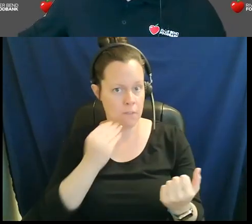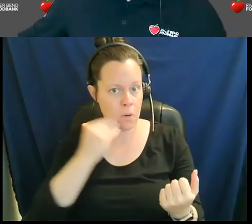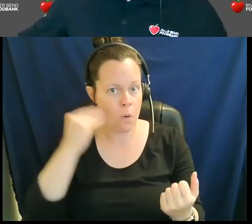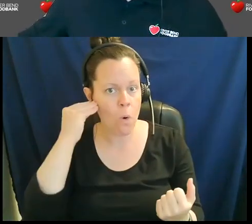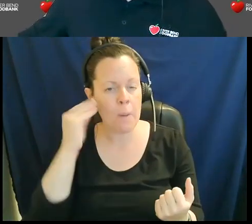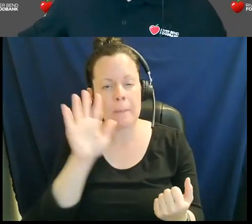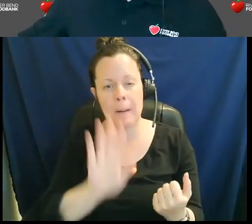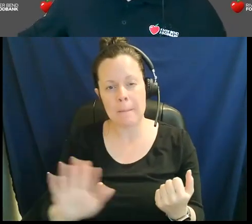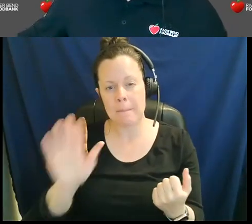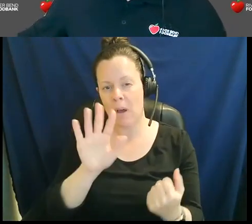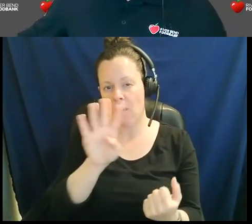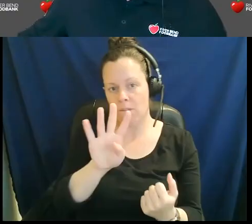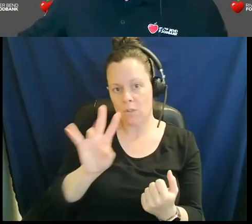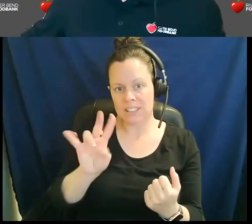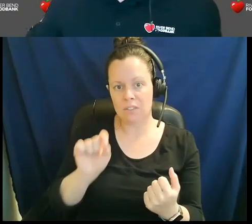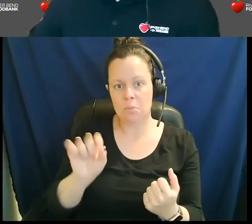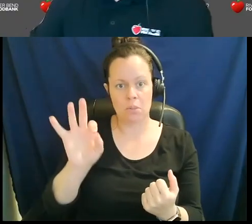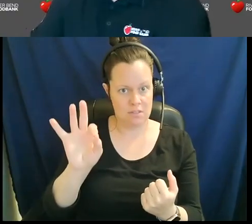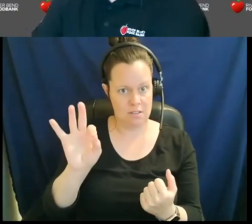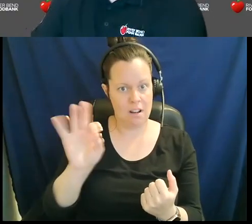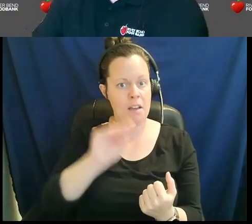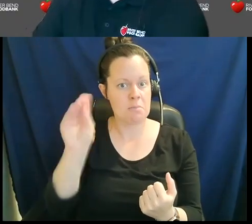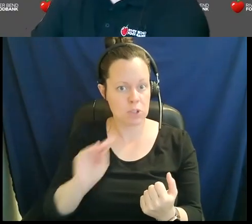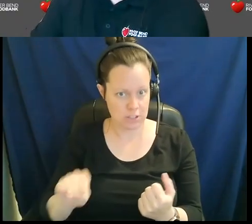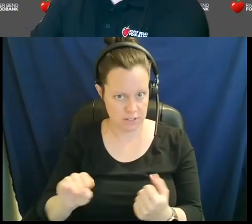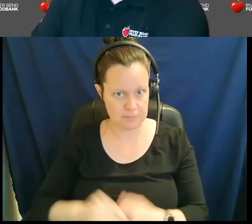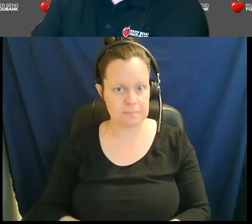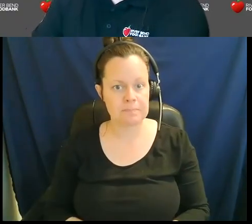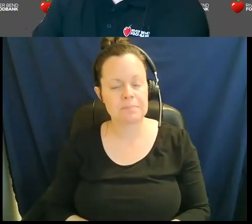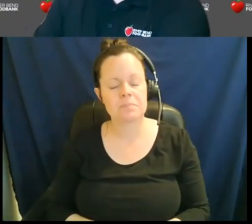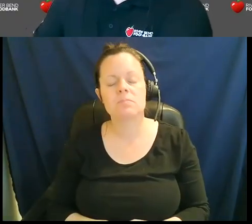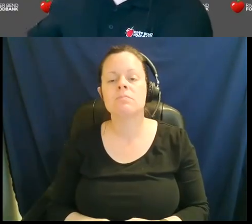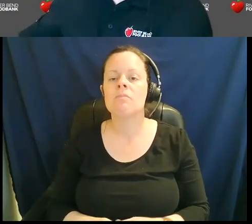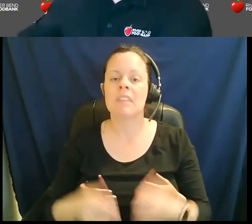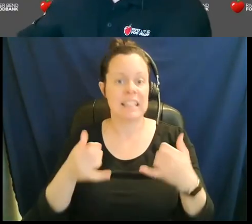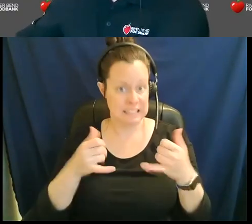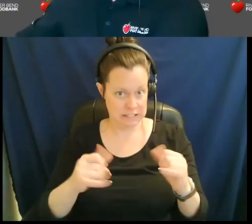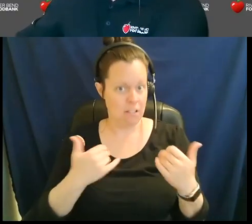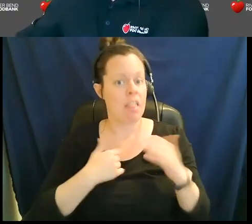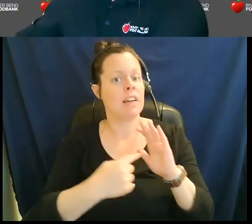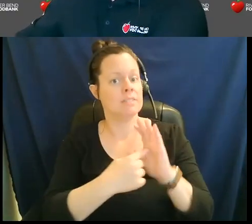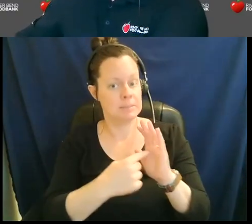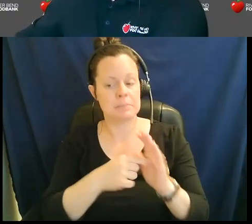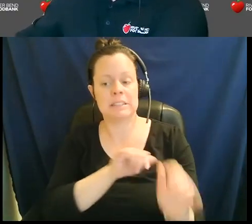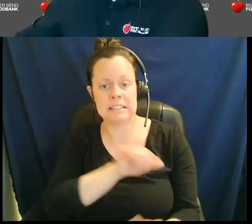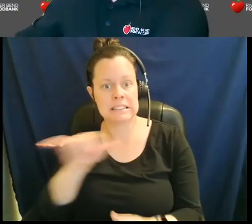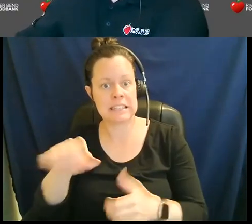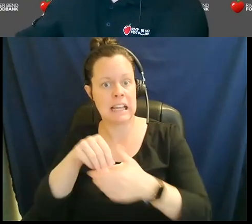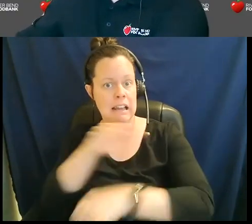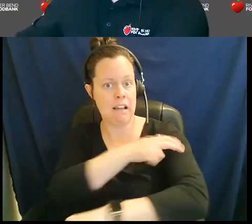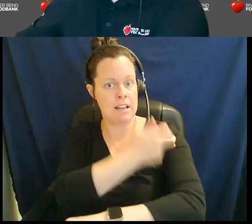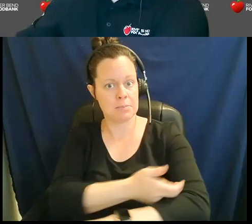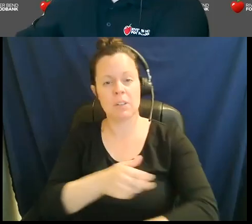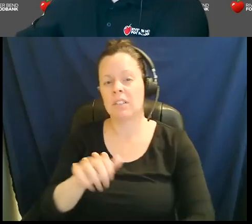about 47.9%. And still symptomatic and hospitalized, about